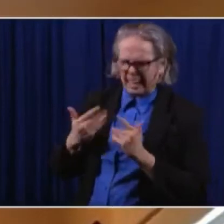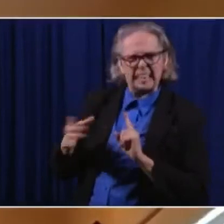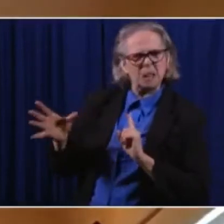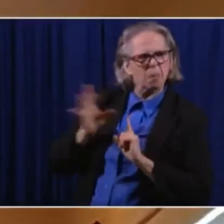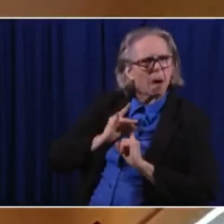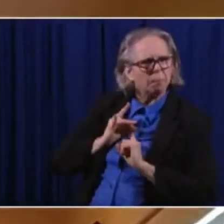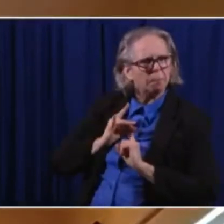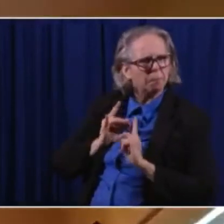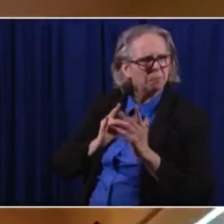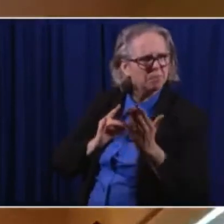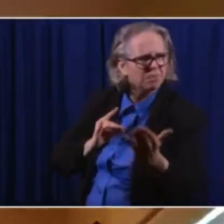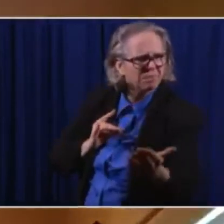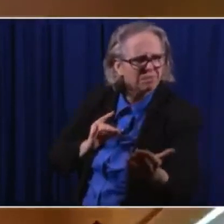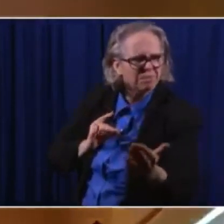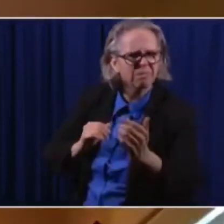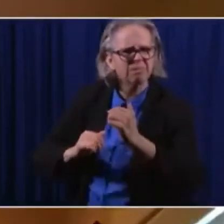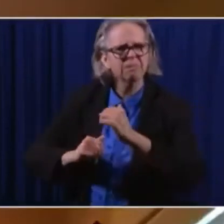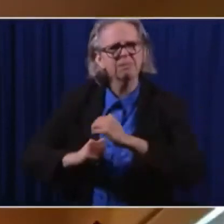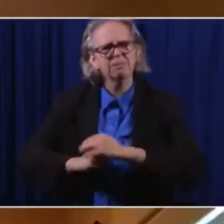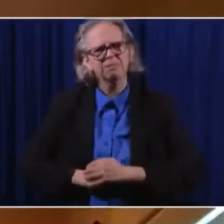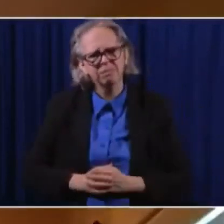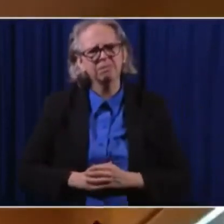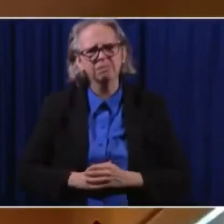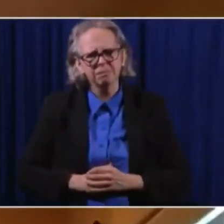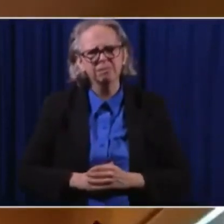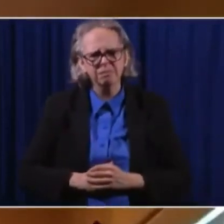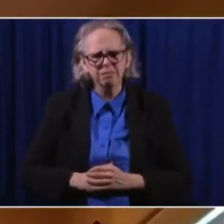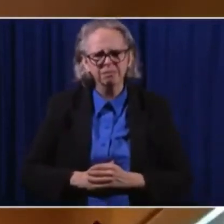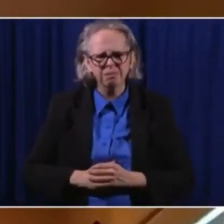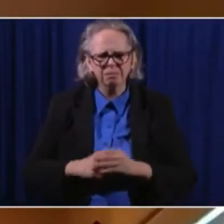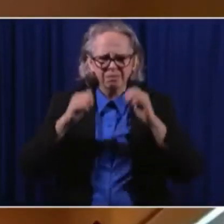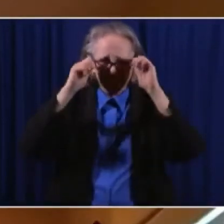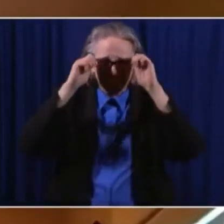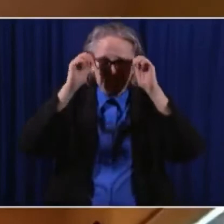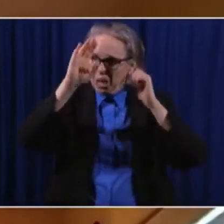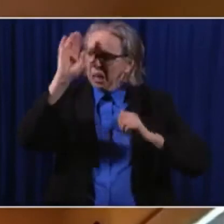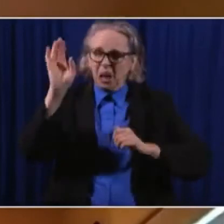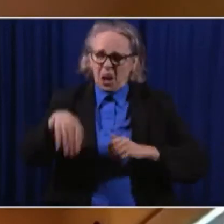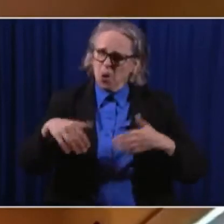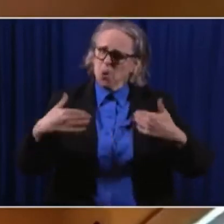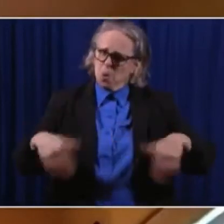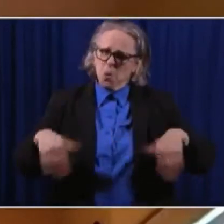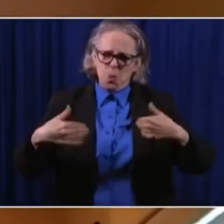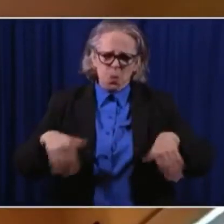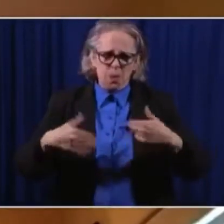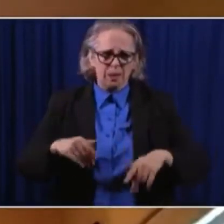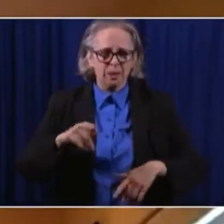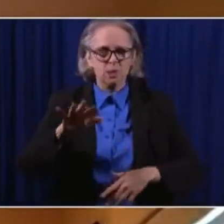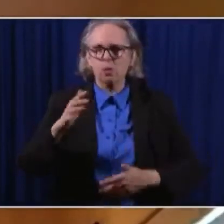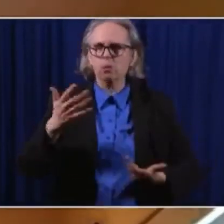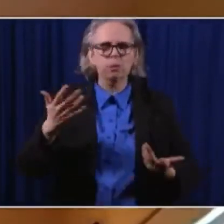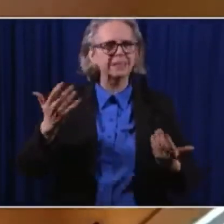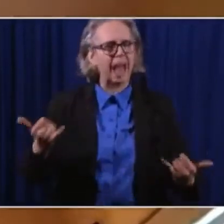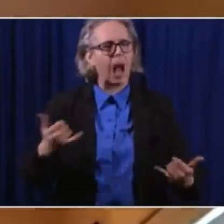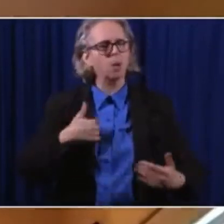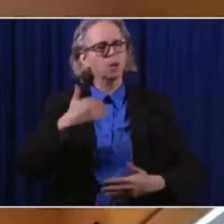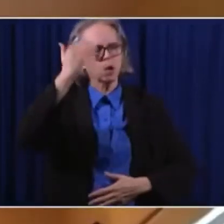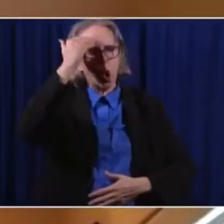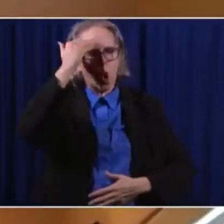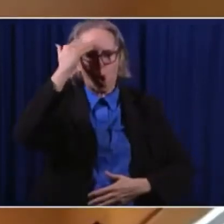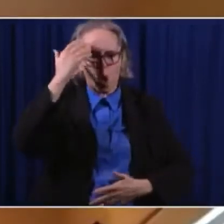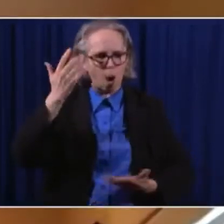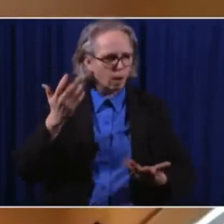these airborne droplets. Fortunately, what we know today is that there really are simple things